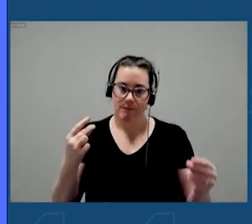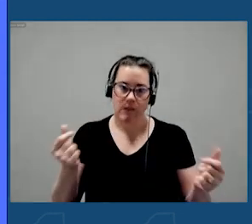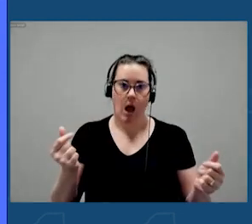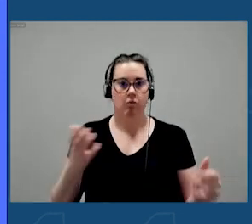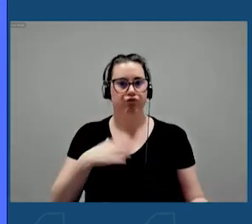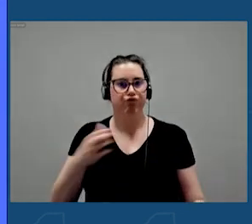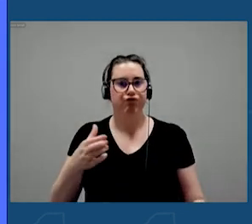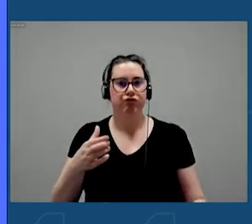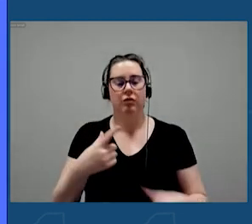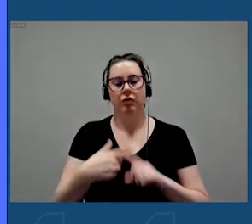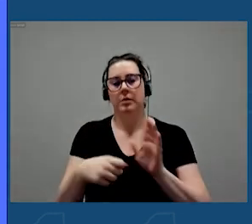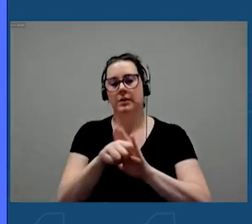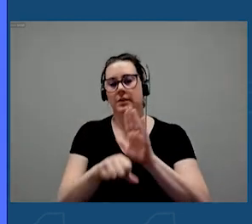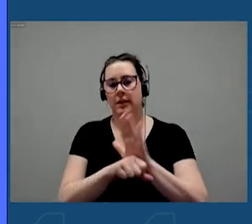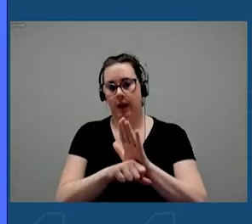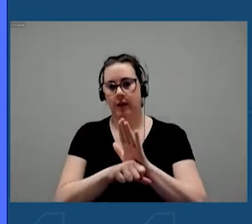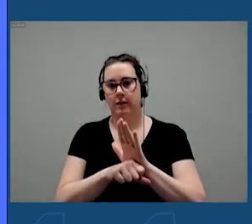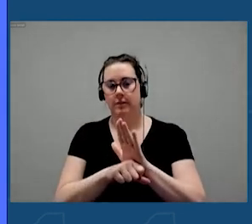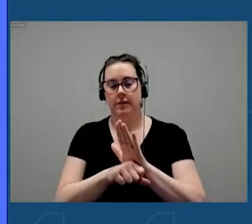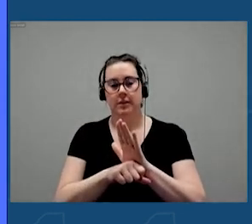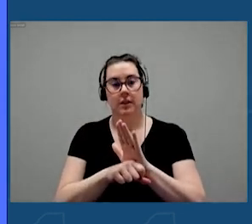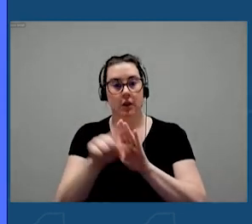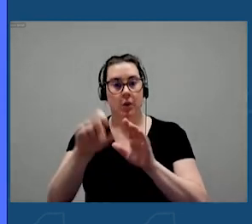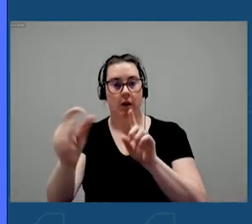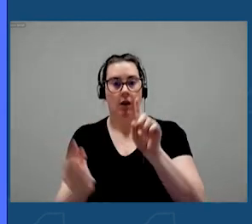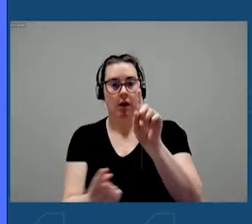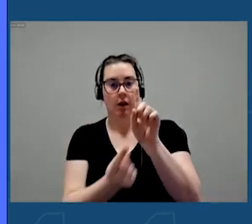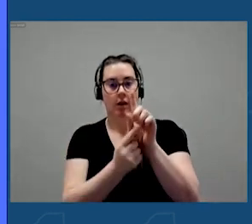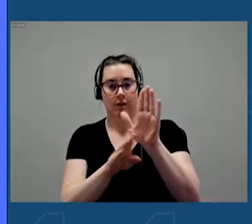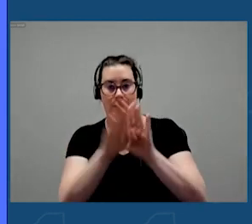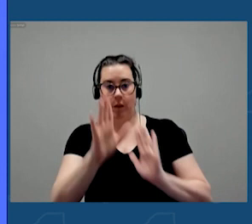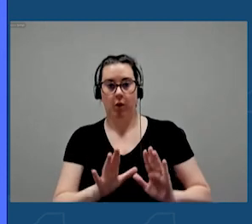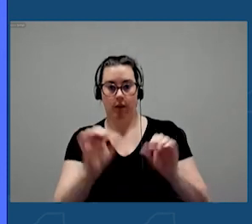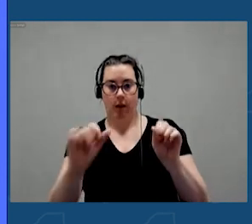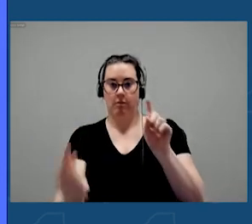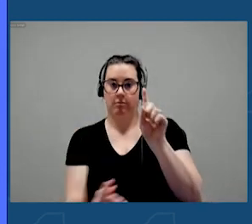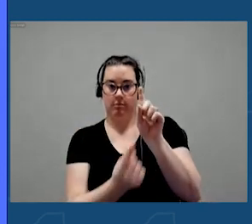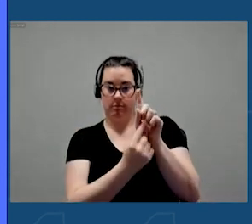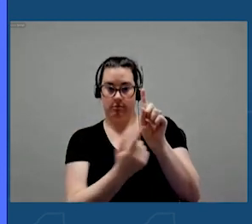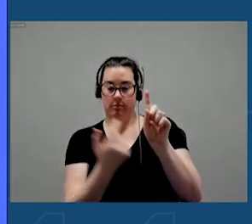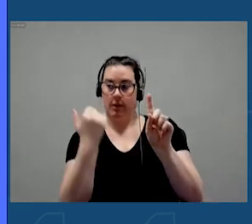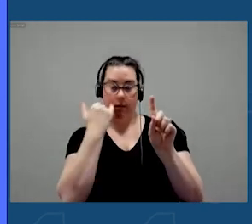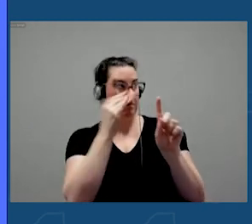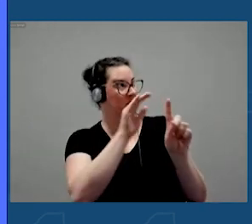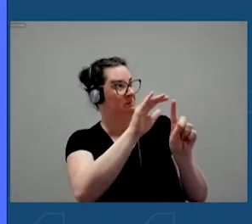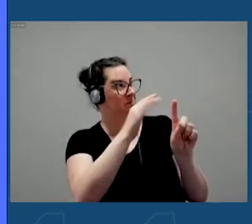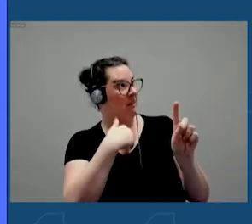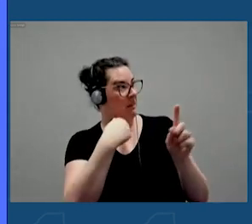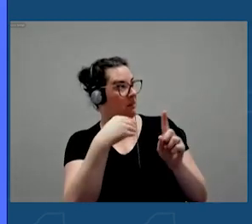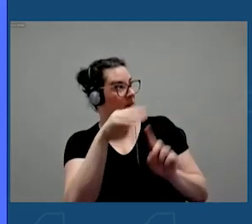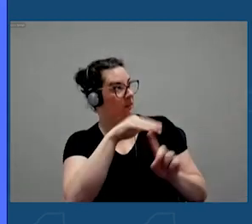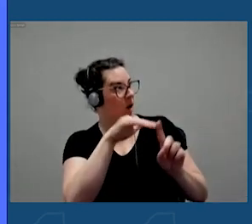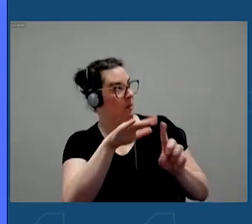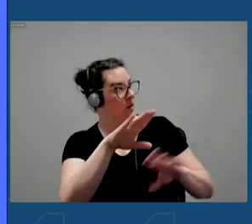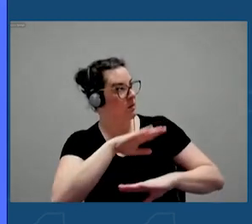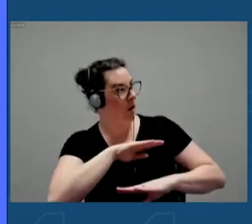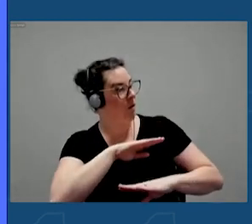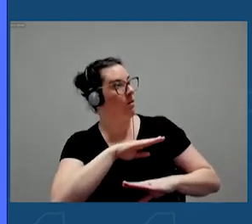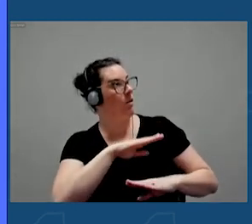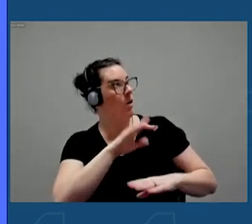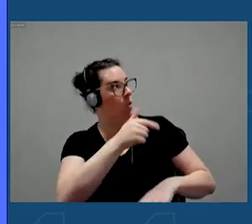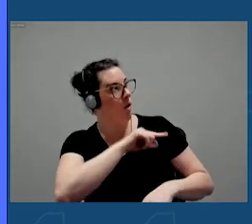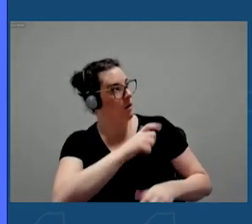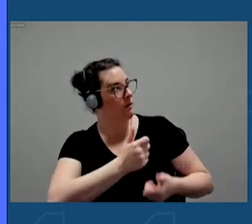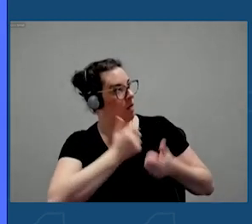that we're establishing. You can come to us, developer, and as long as it meets environmental standards and quality of life standards and